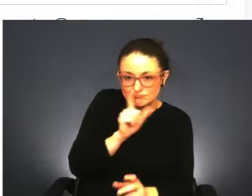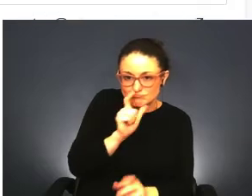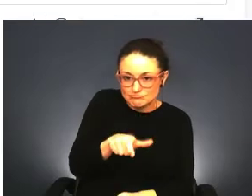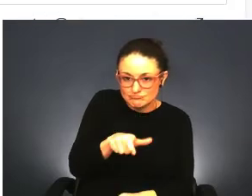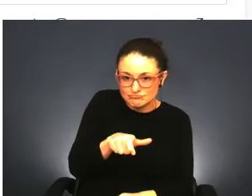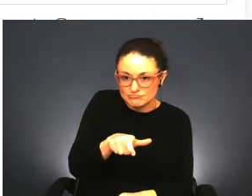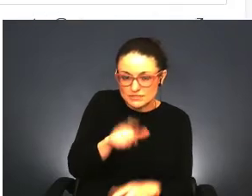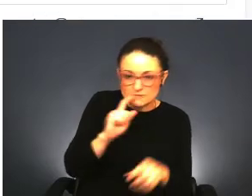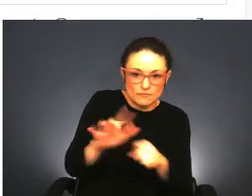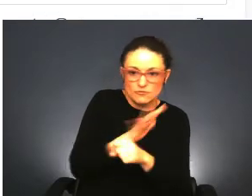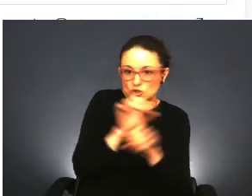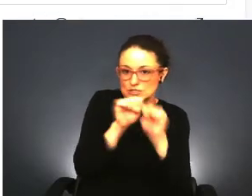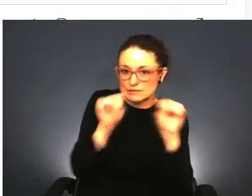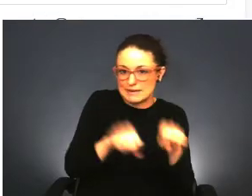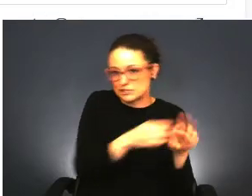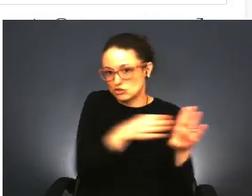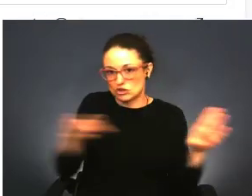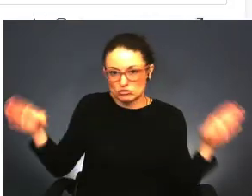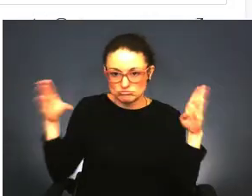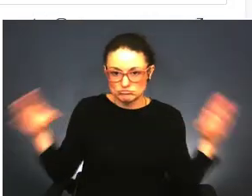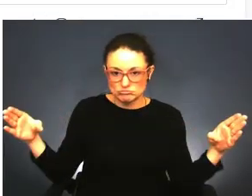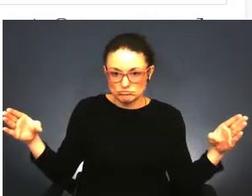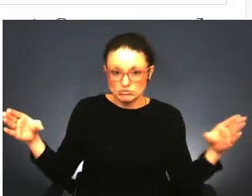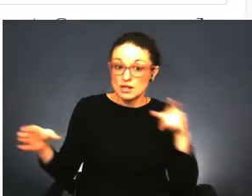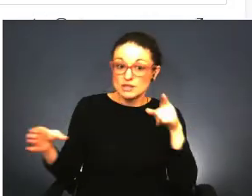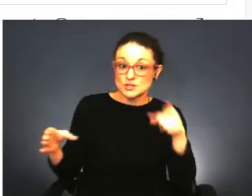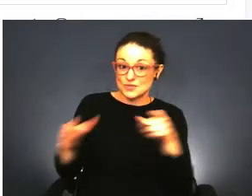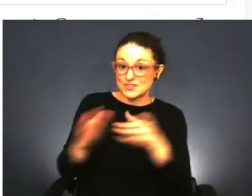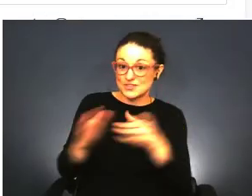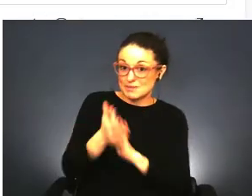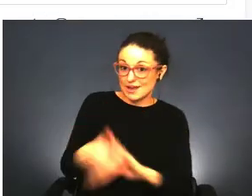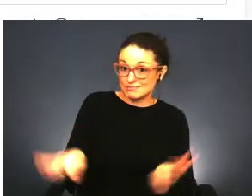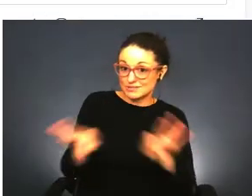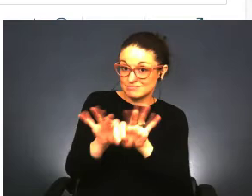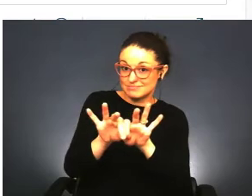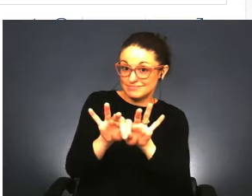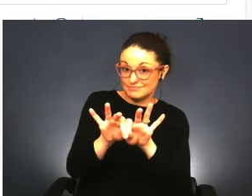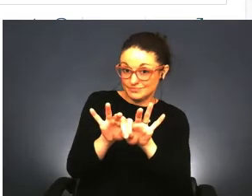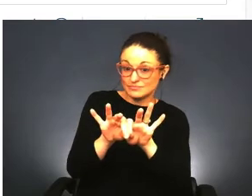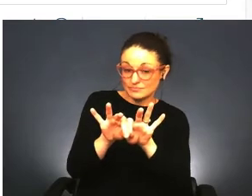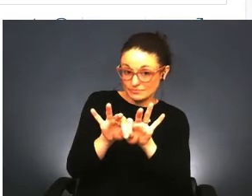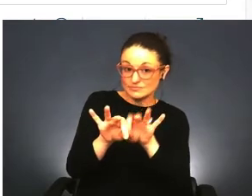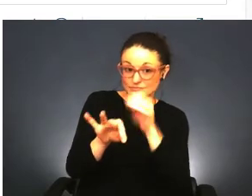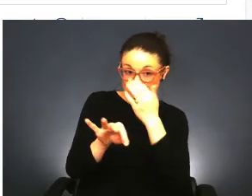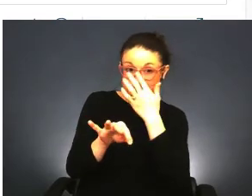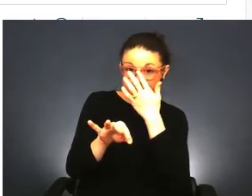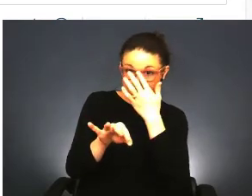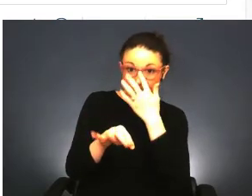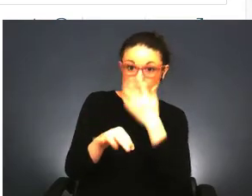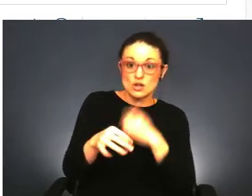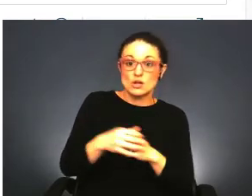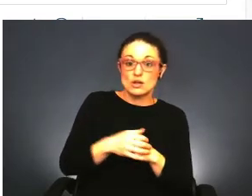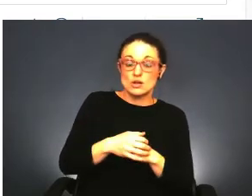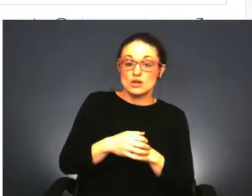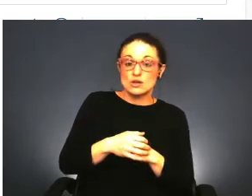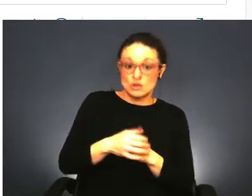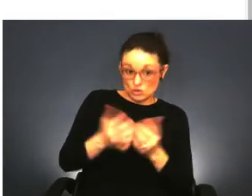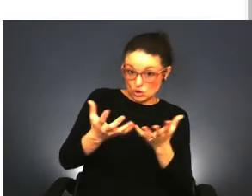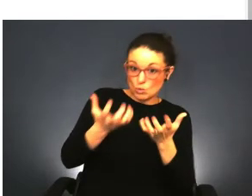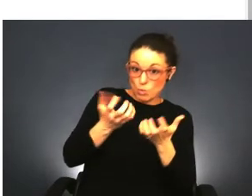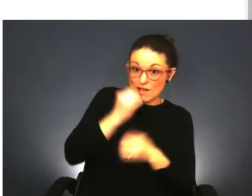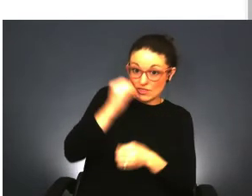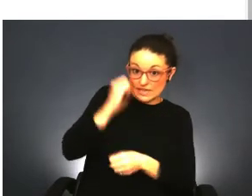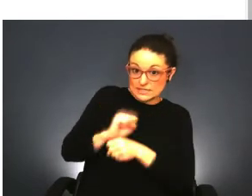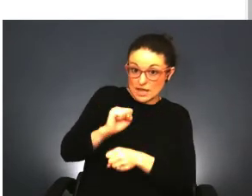where this becomes important, because you want to get your assignment into the gradebook,